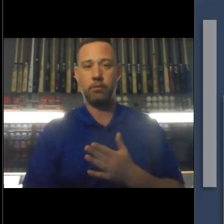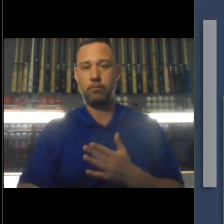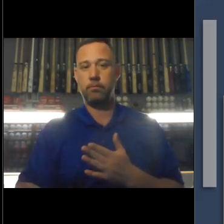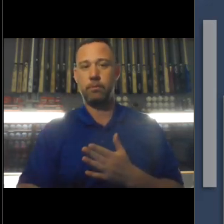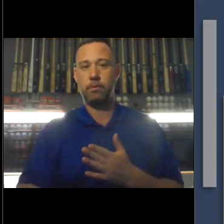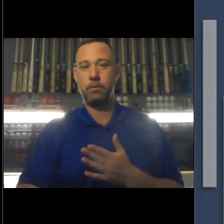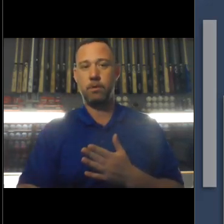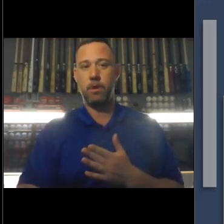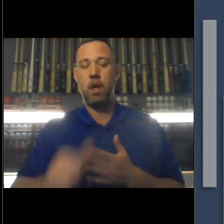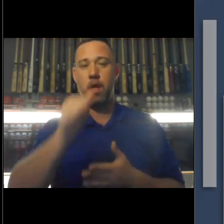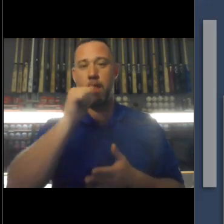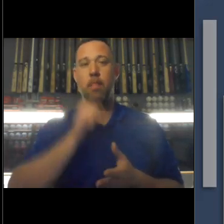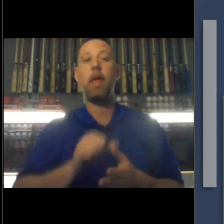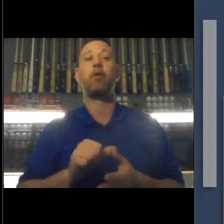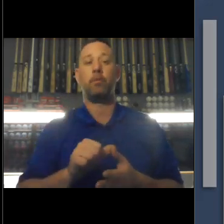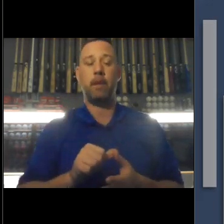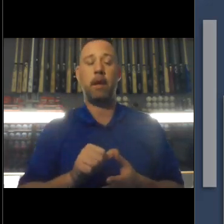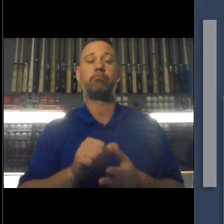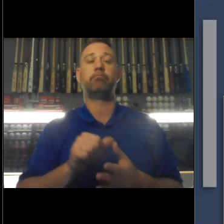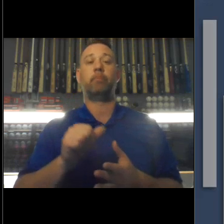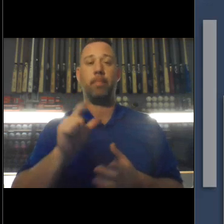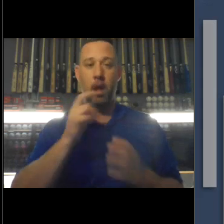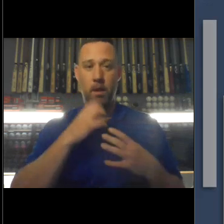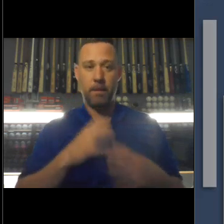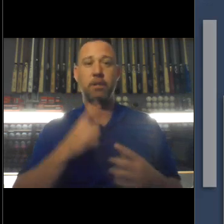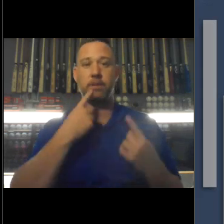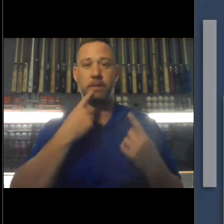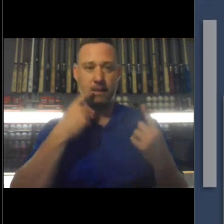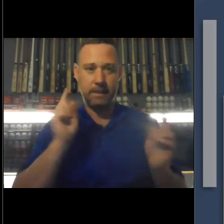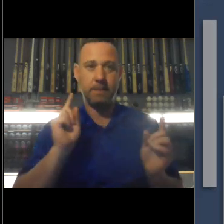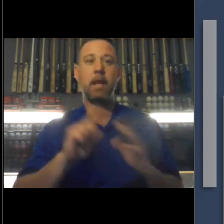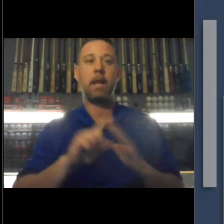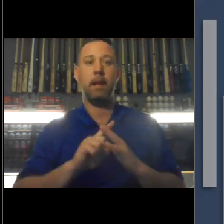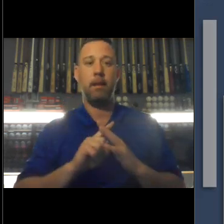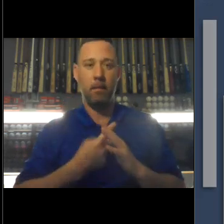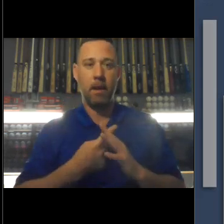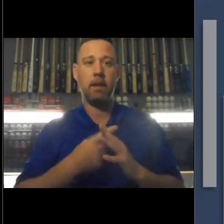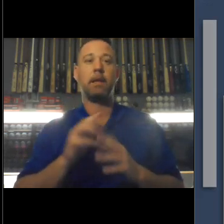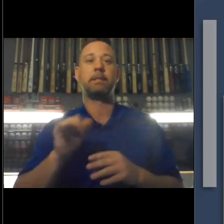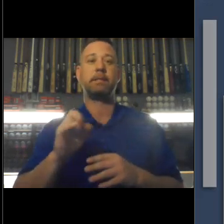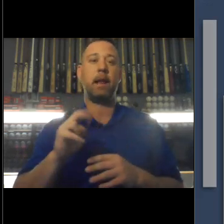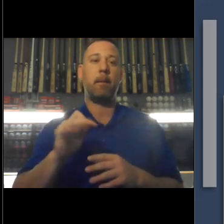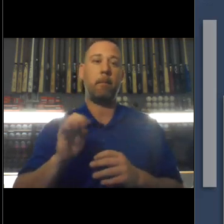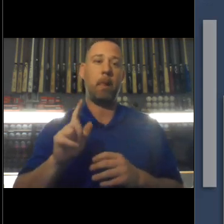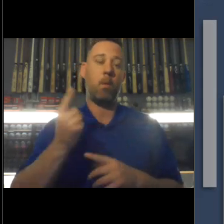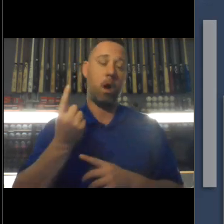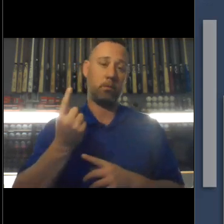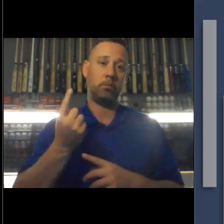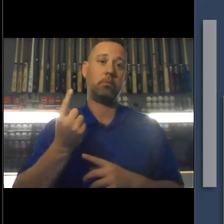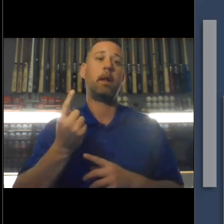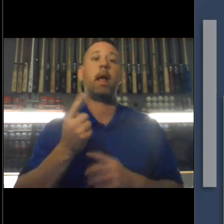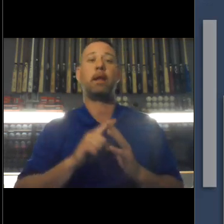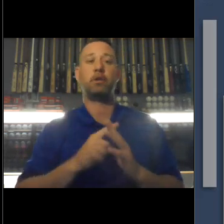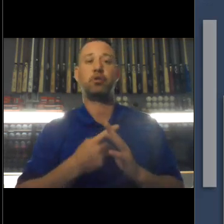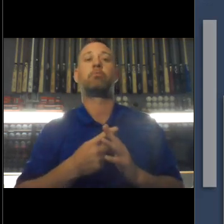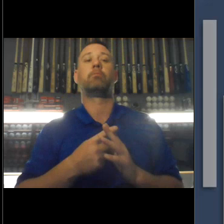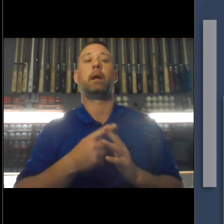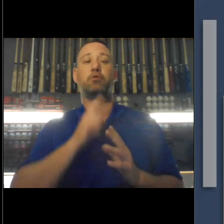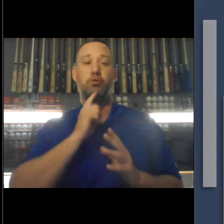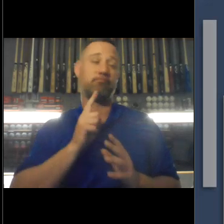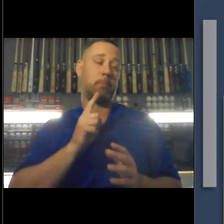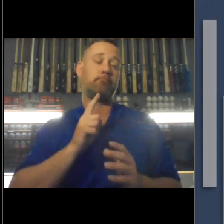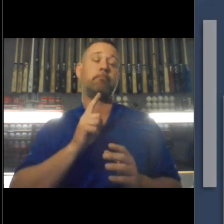The letter then emphasizes the commission's successes in implementing the Senate Bill 1 programs and ensuring robust accountability